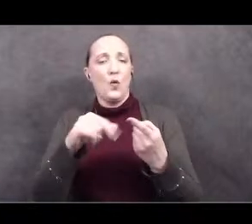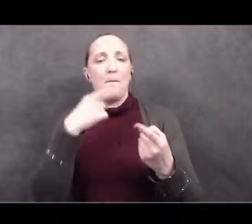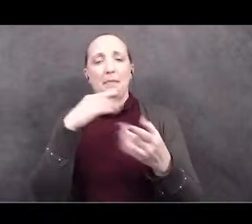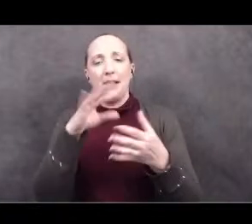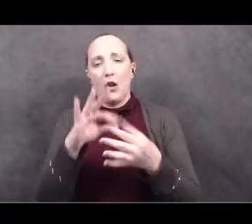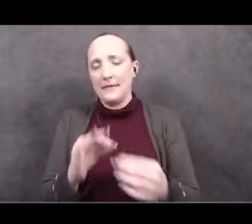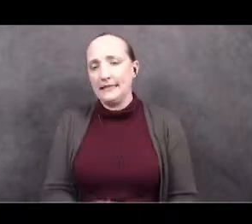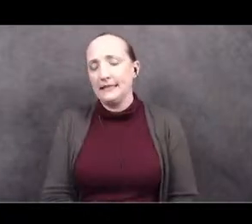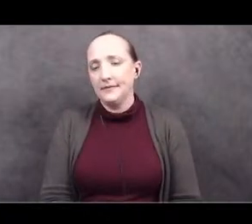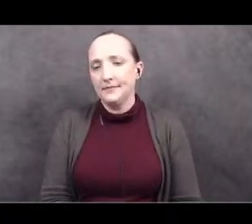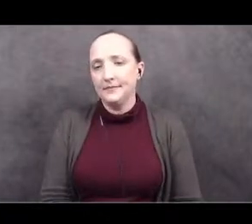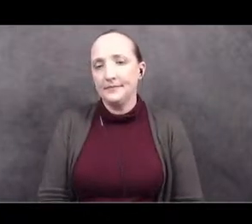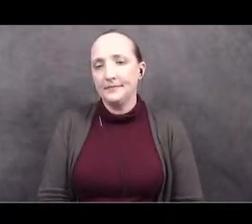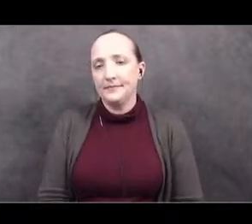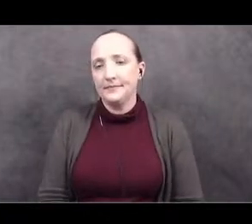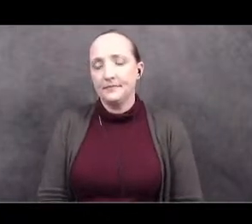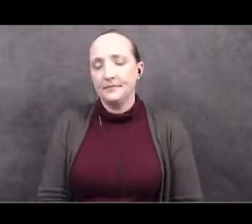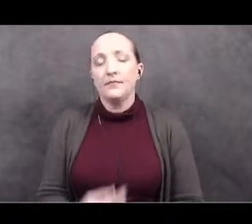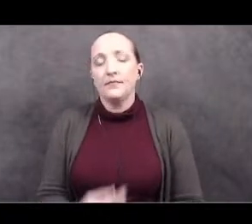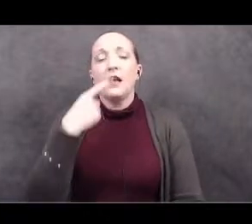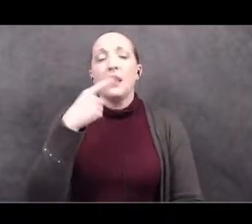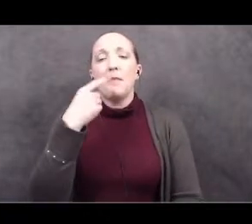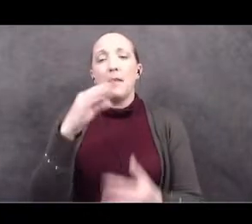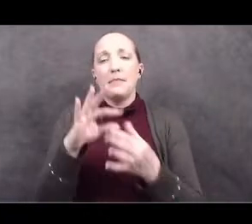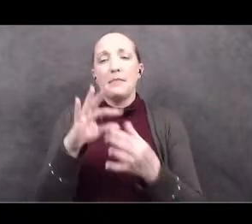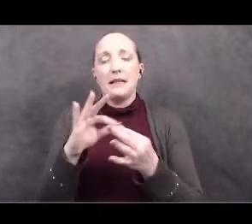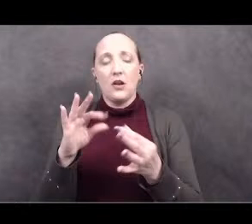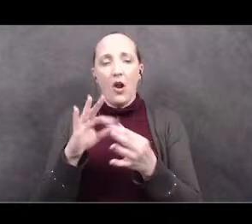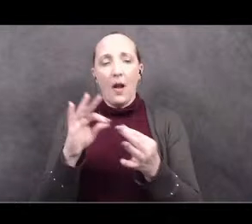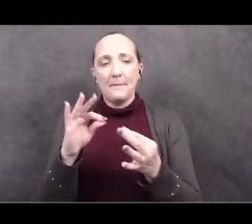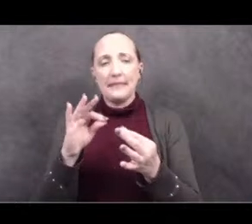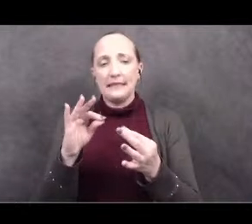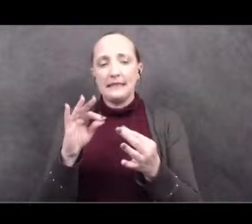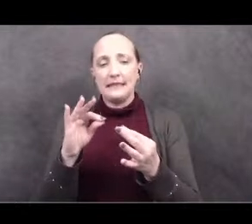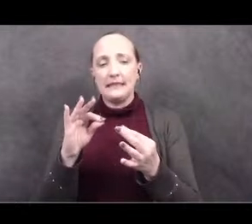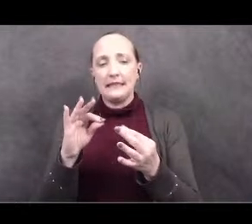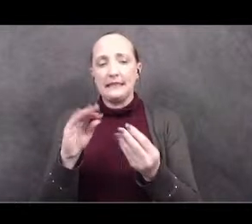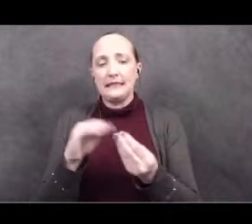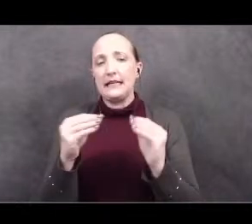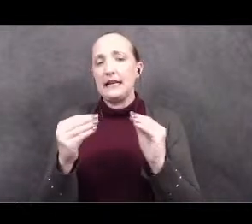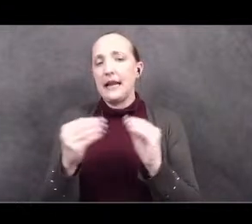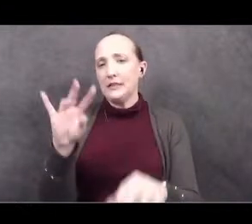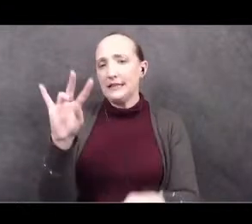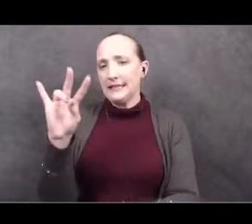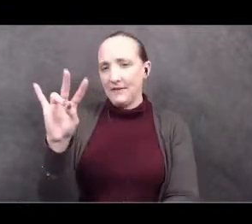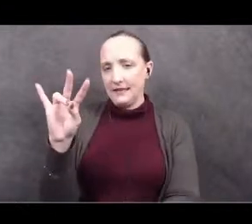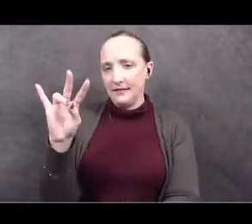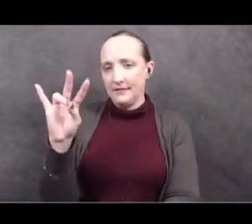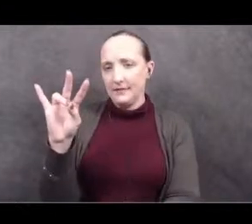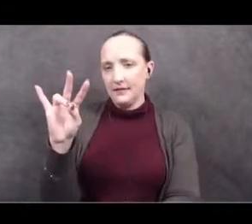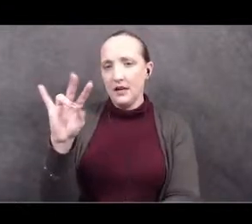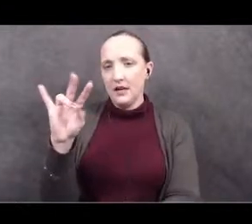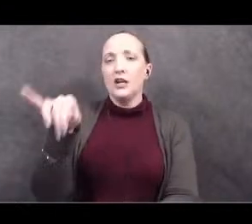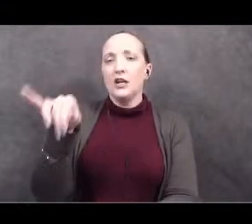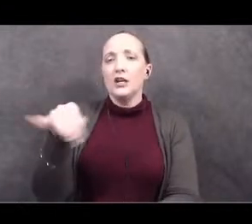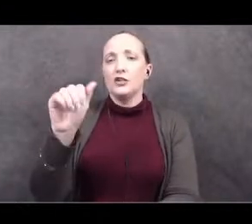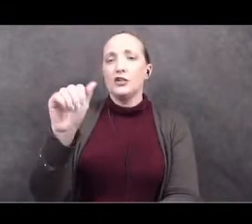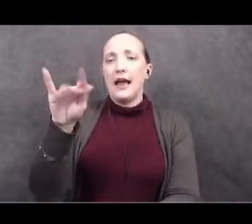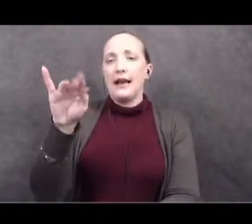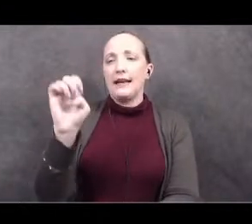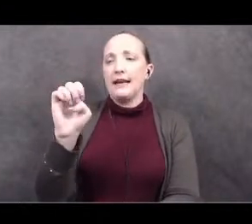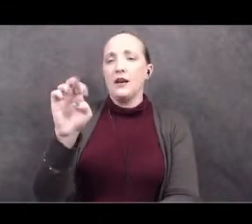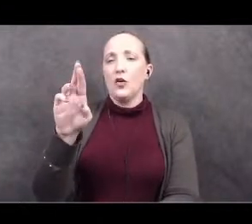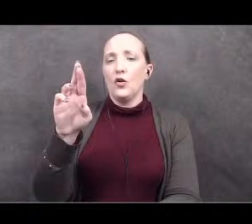comment public comment number seven Jackie rainy parent and